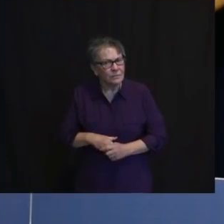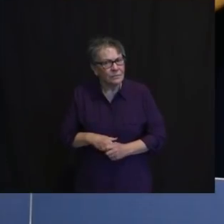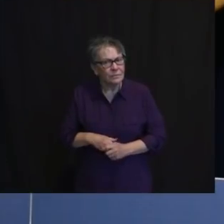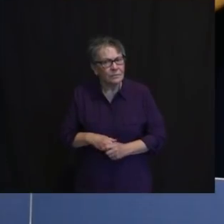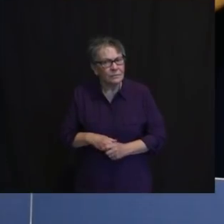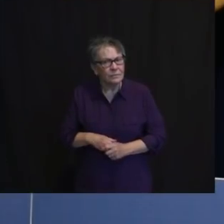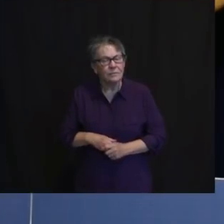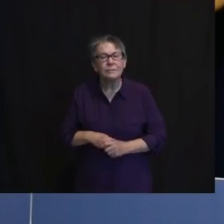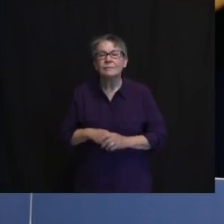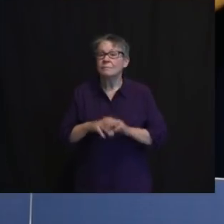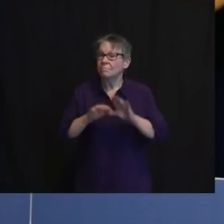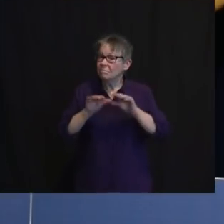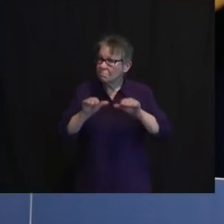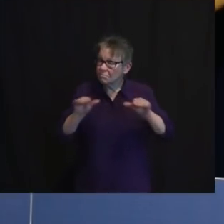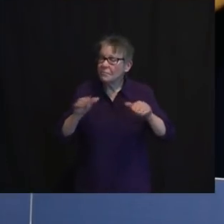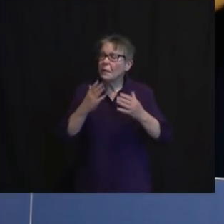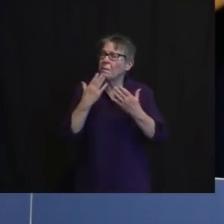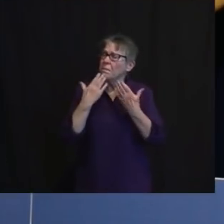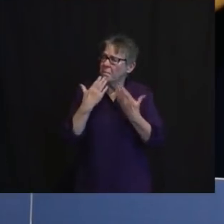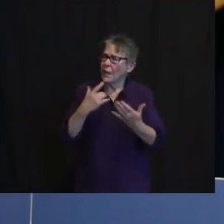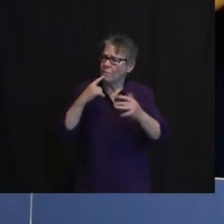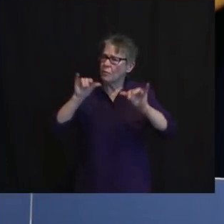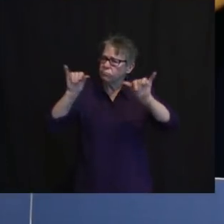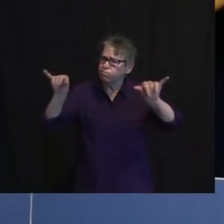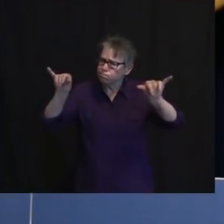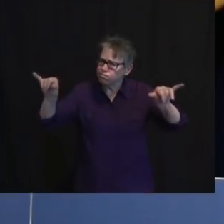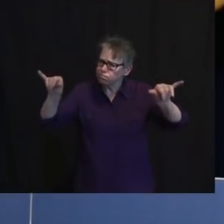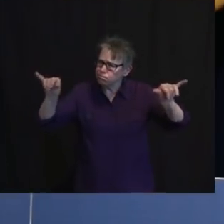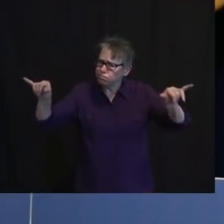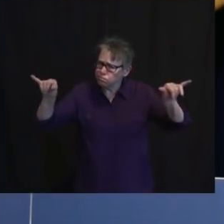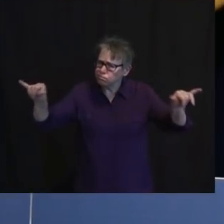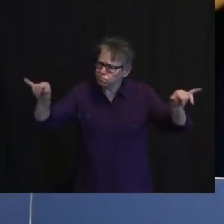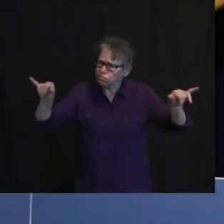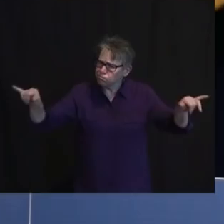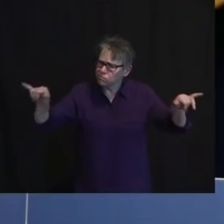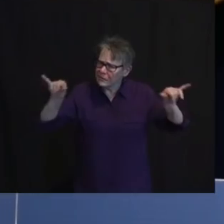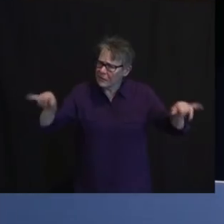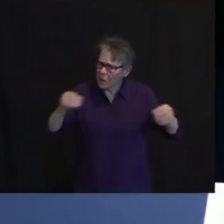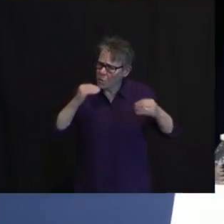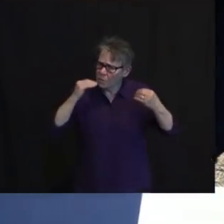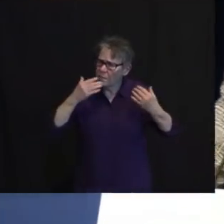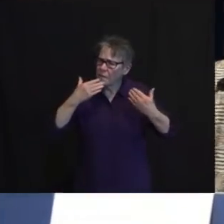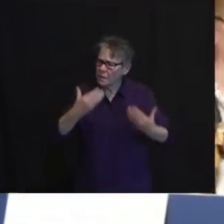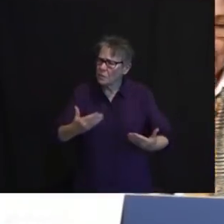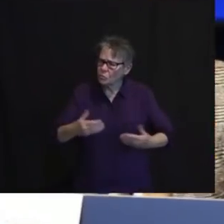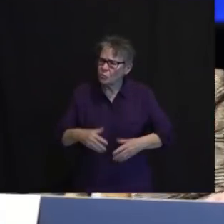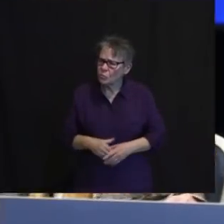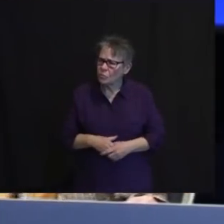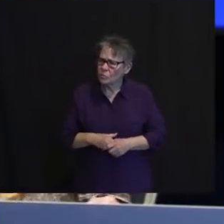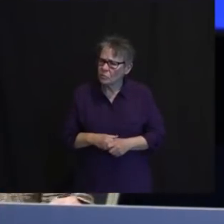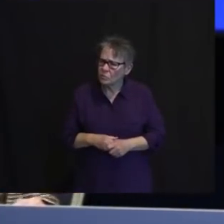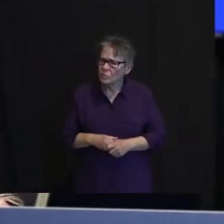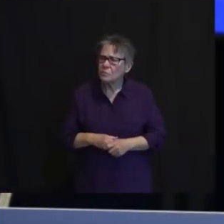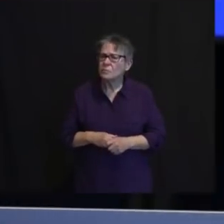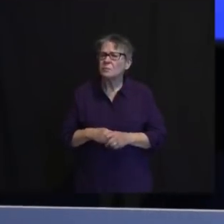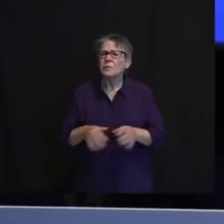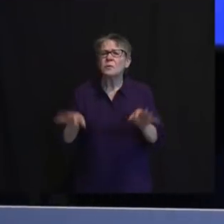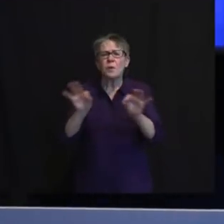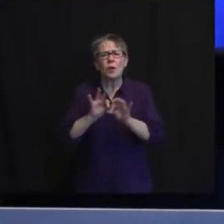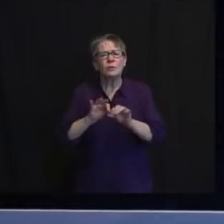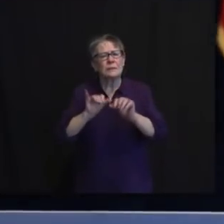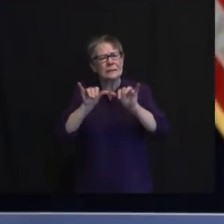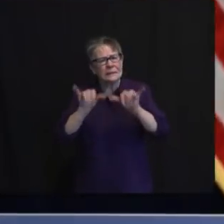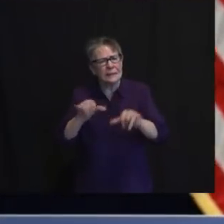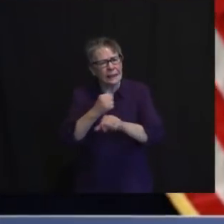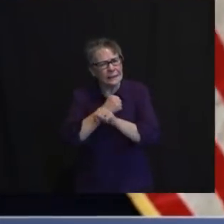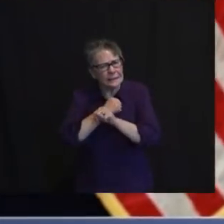difference. Stay connected, stay safe, and stay healthy. Thank you. Judy, thank you. A couple of quick follow-ups